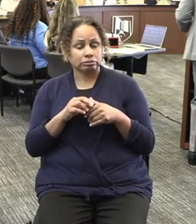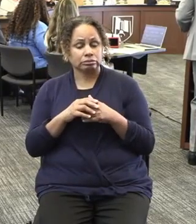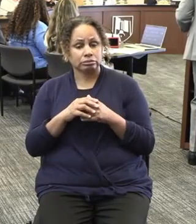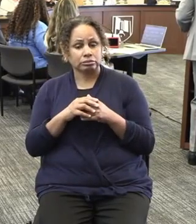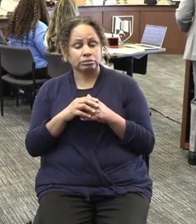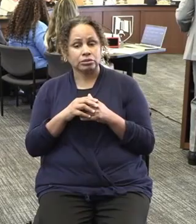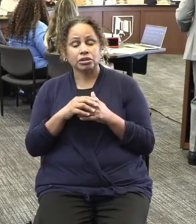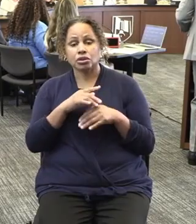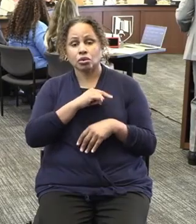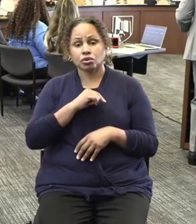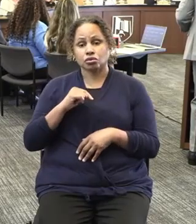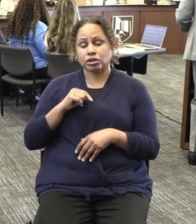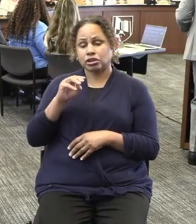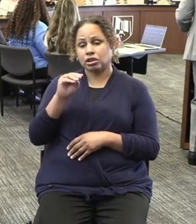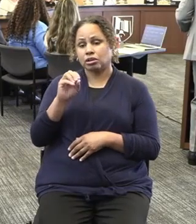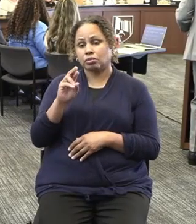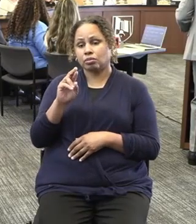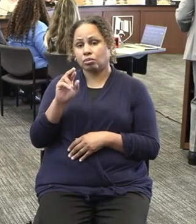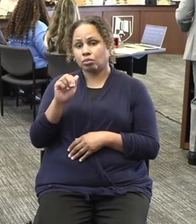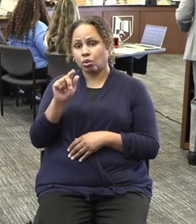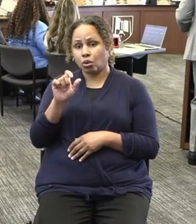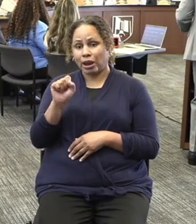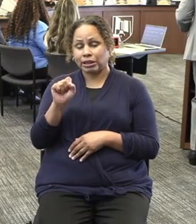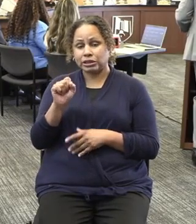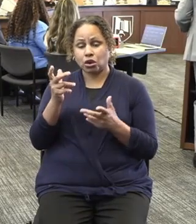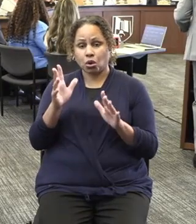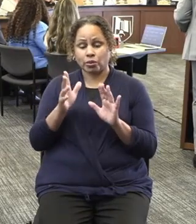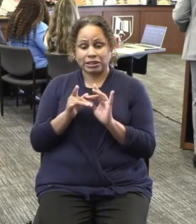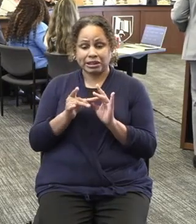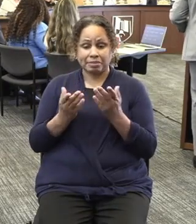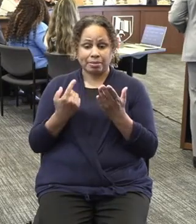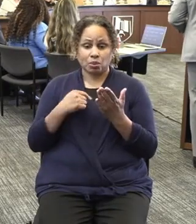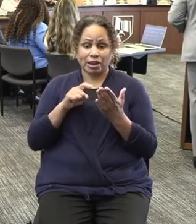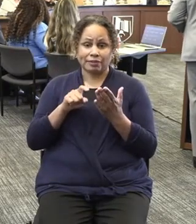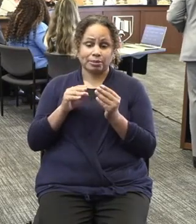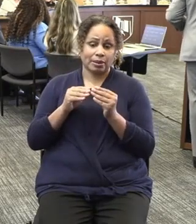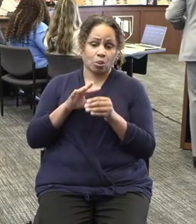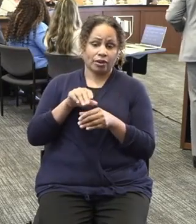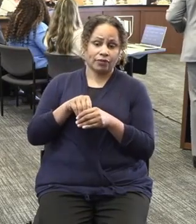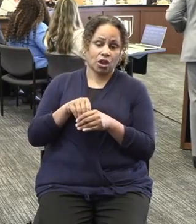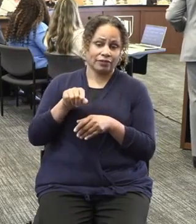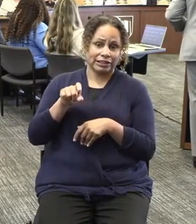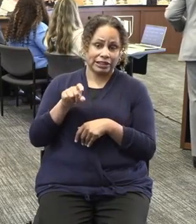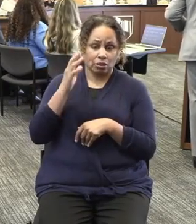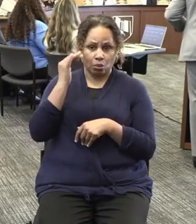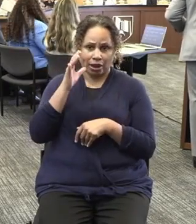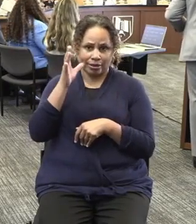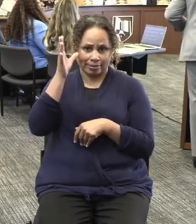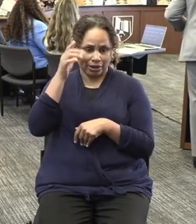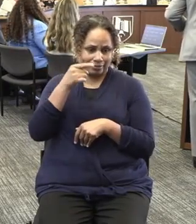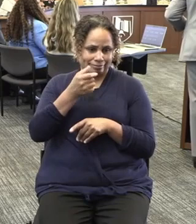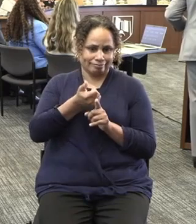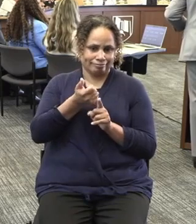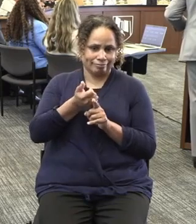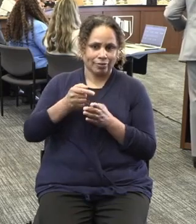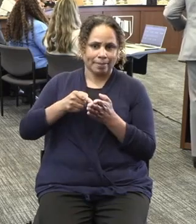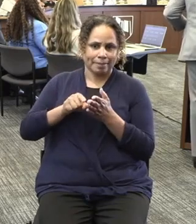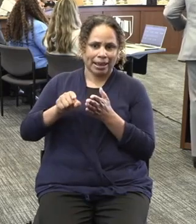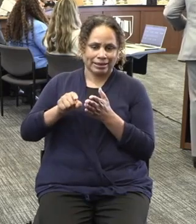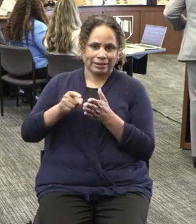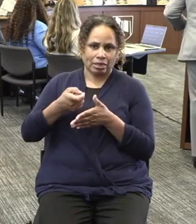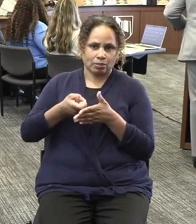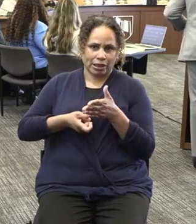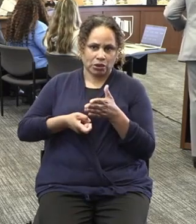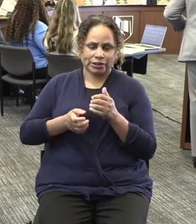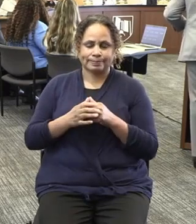know, Trustee Morales said, we need to get the parents more involved, because they're the ones that are paying those bills. Great. Thank you. I have just